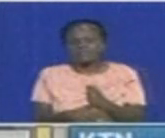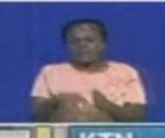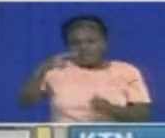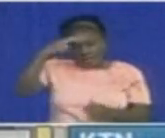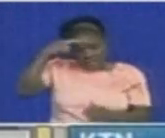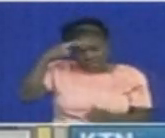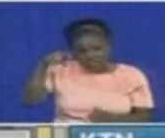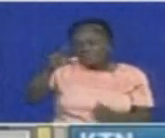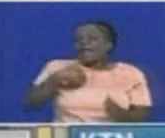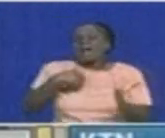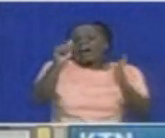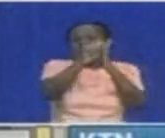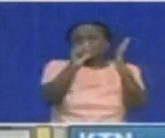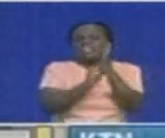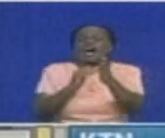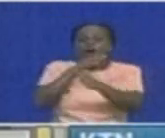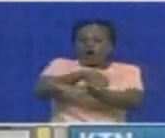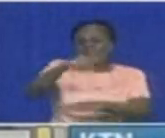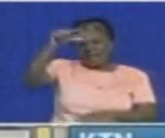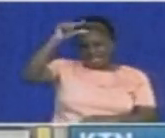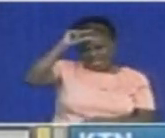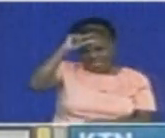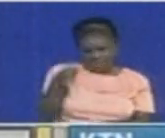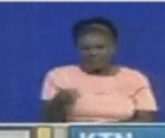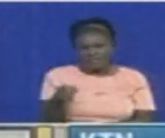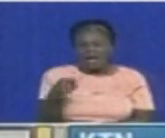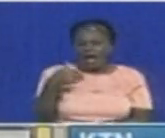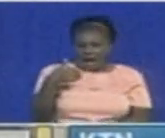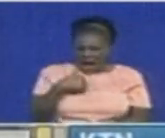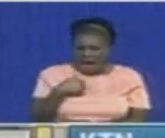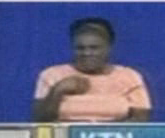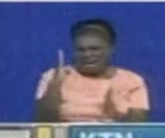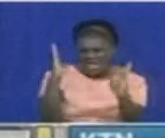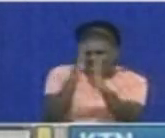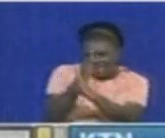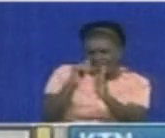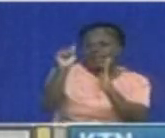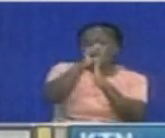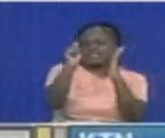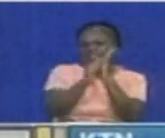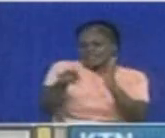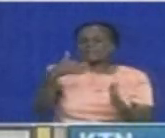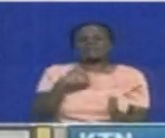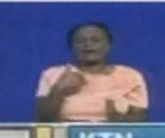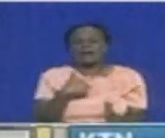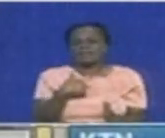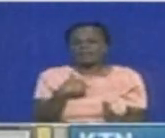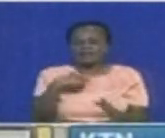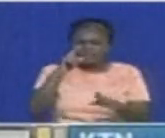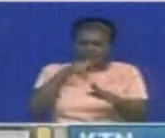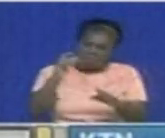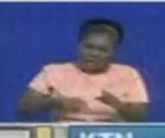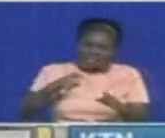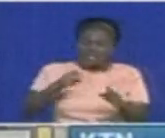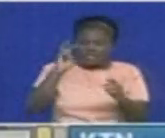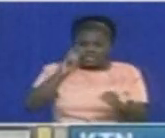an agenda beyond Kenya. They have a global agenda. So it needs a political solution